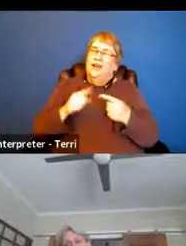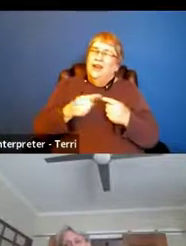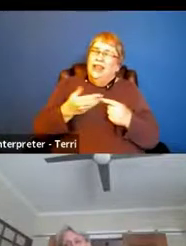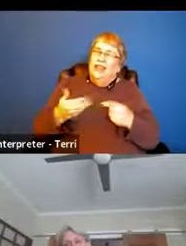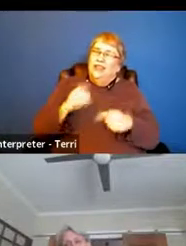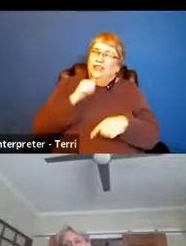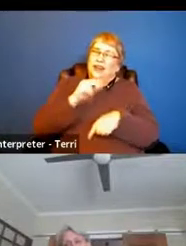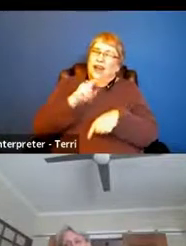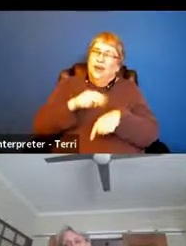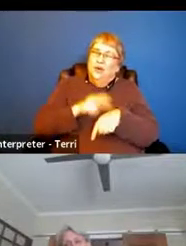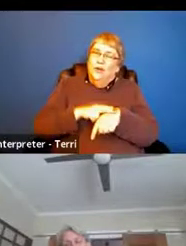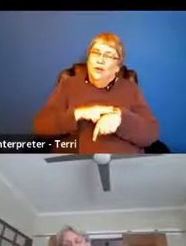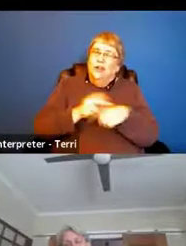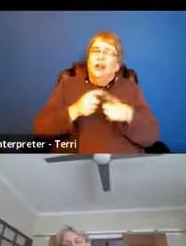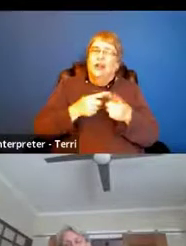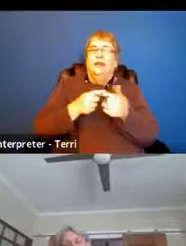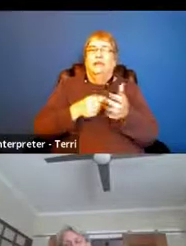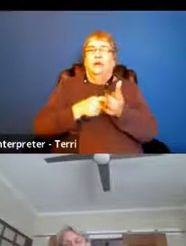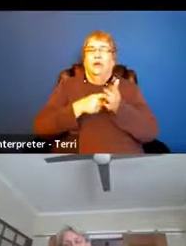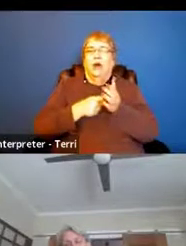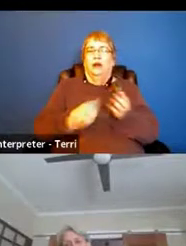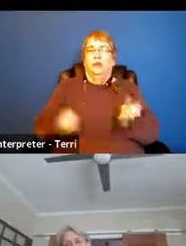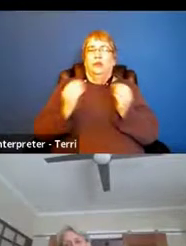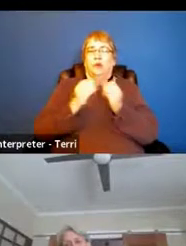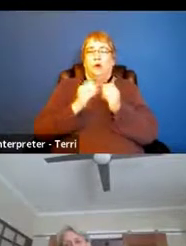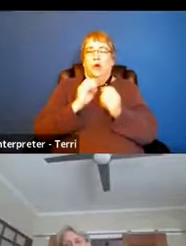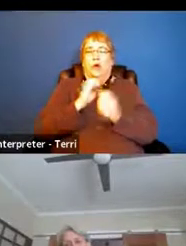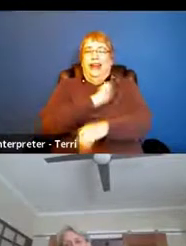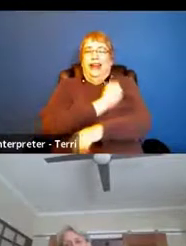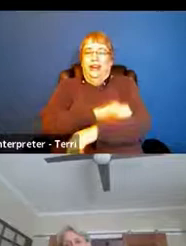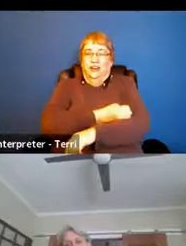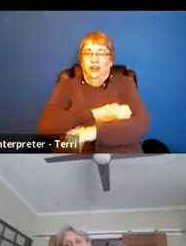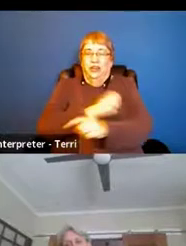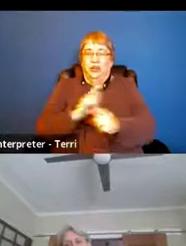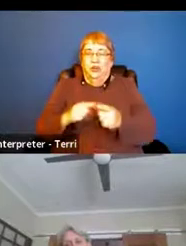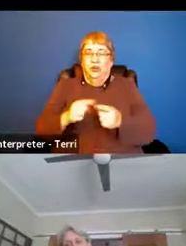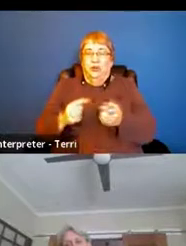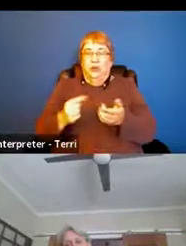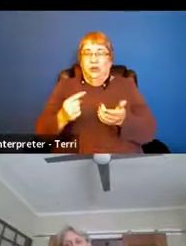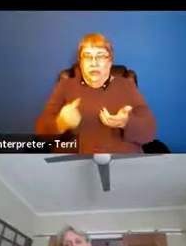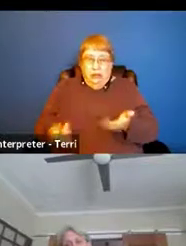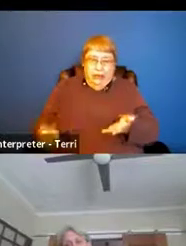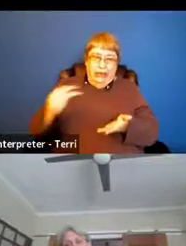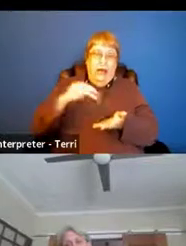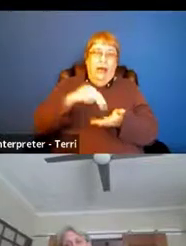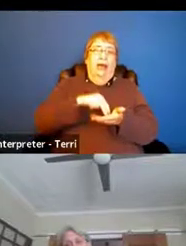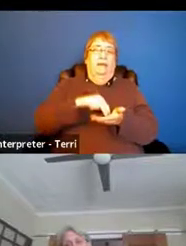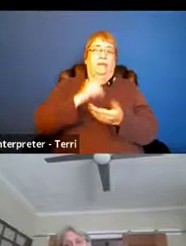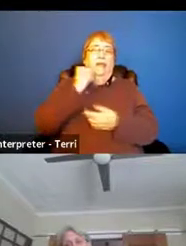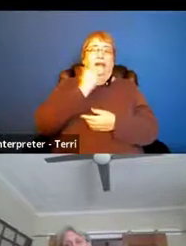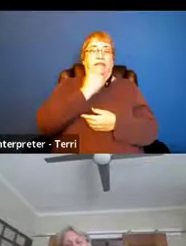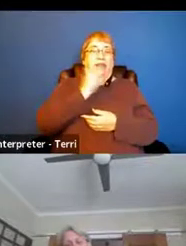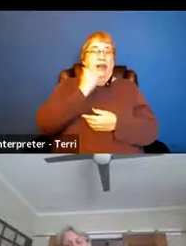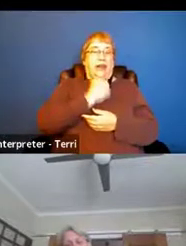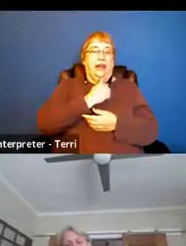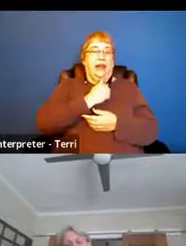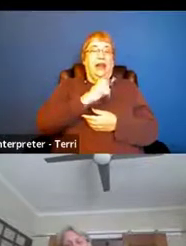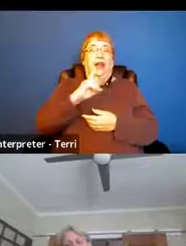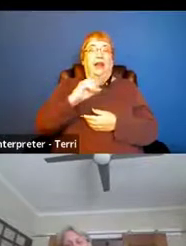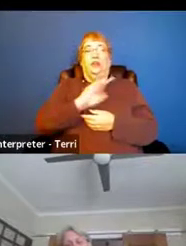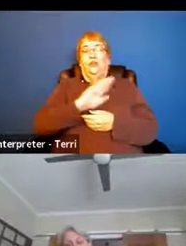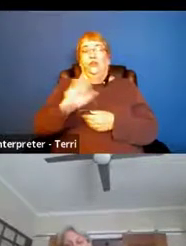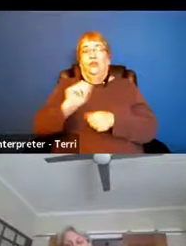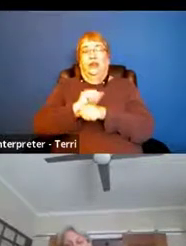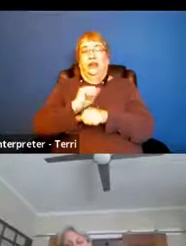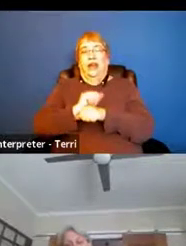takes more energy than normal to just kind of get up every day and do the tasks that you need to do. So reminding folks